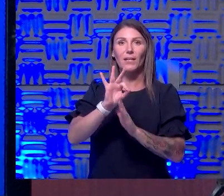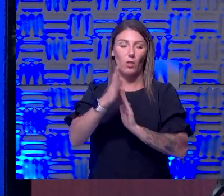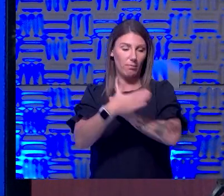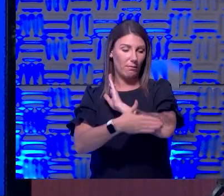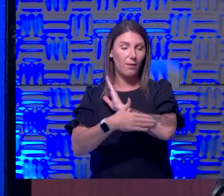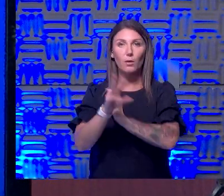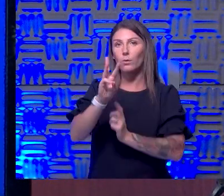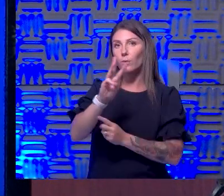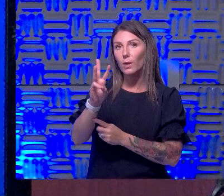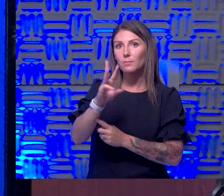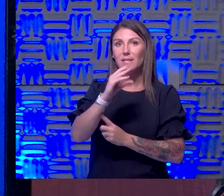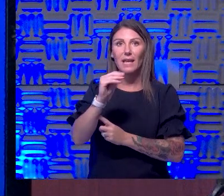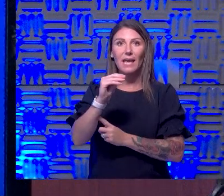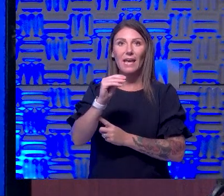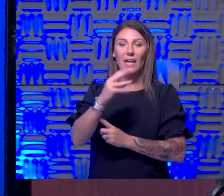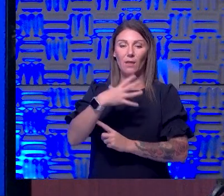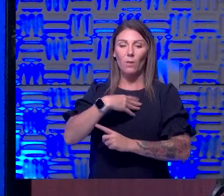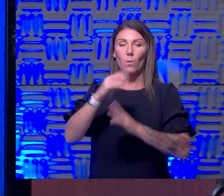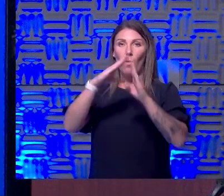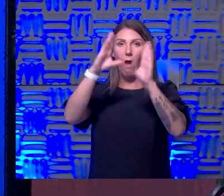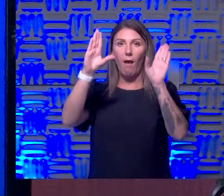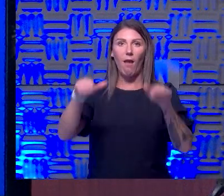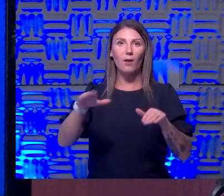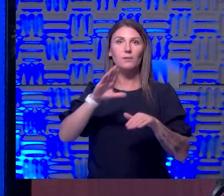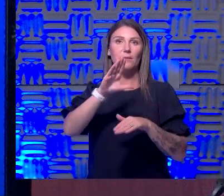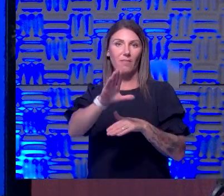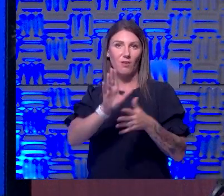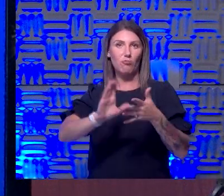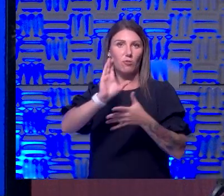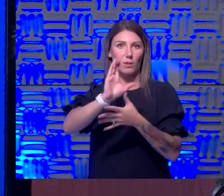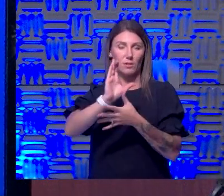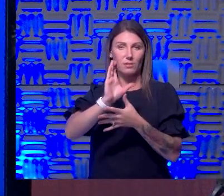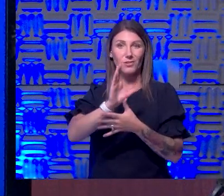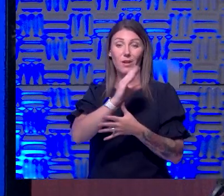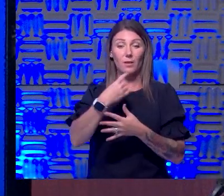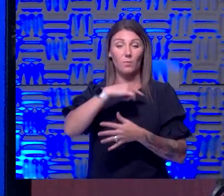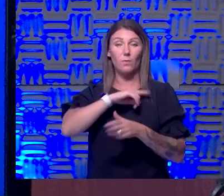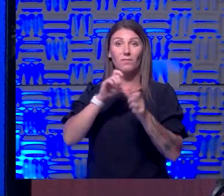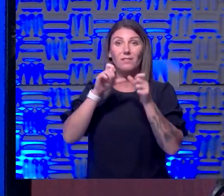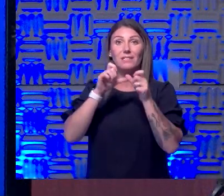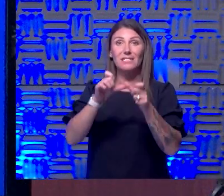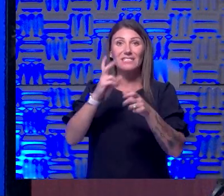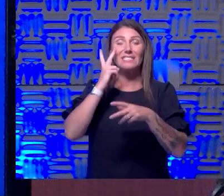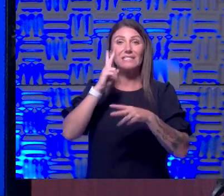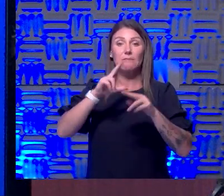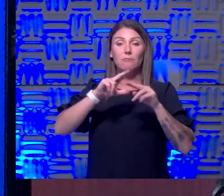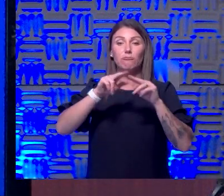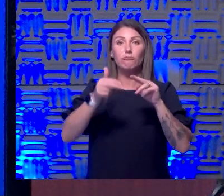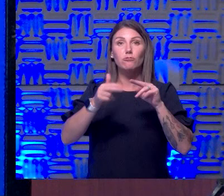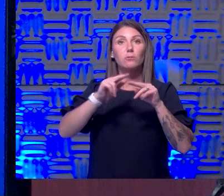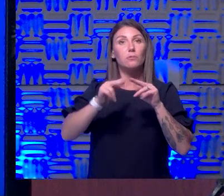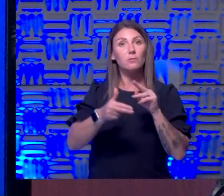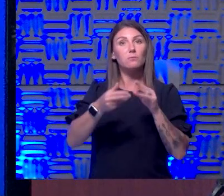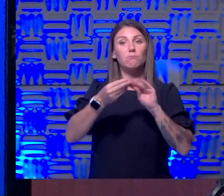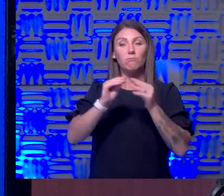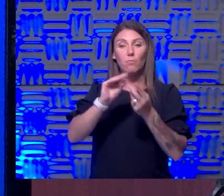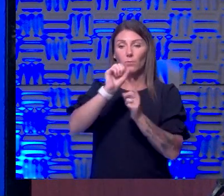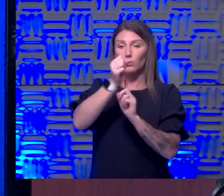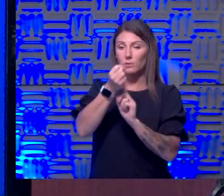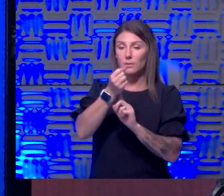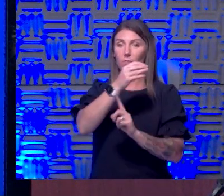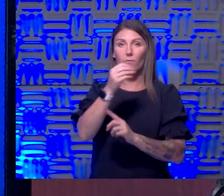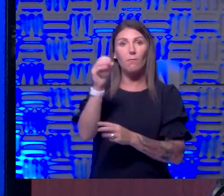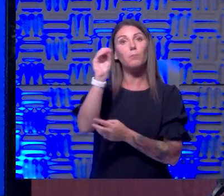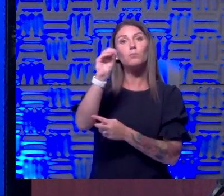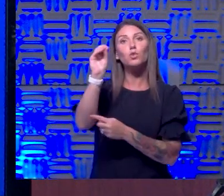website, following what the White House's gating criteria were. And we had continued to see decreases in the number of cases, the percent